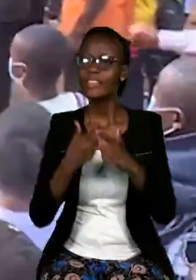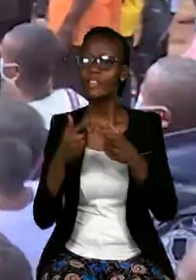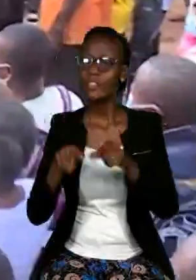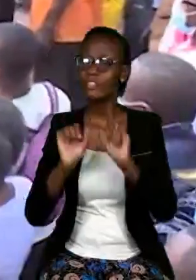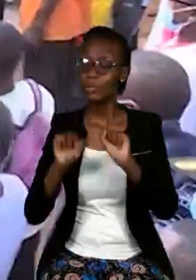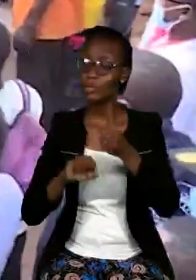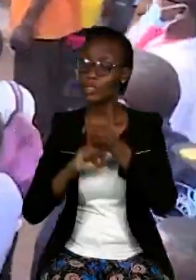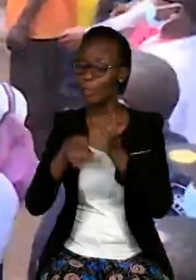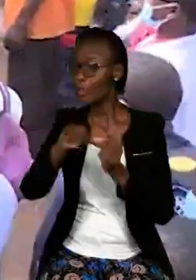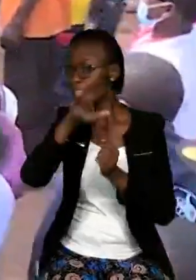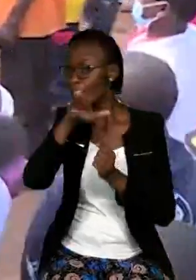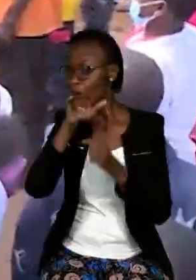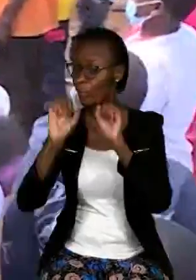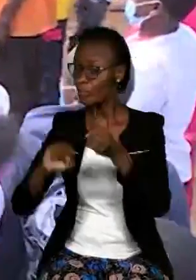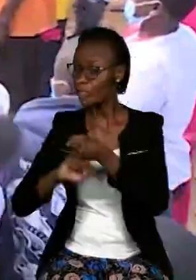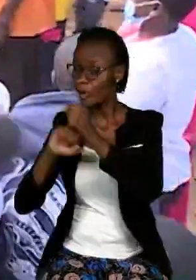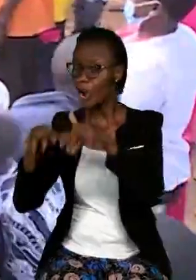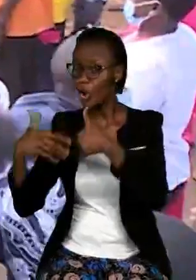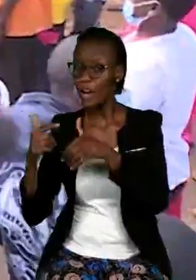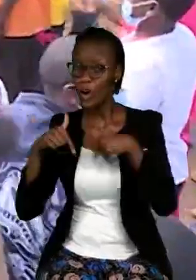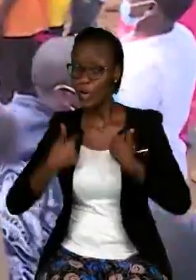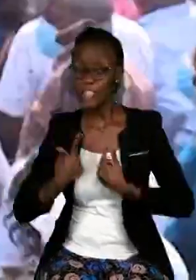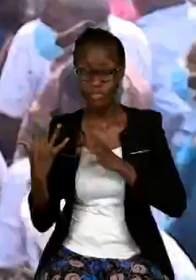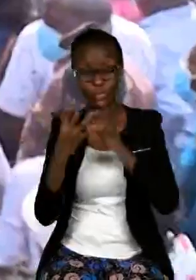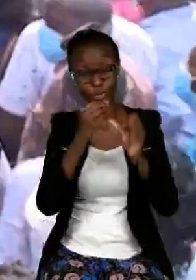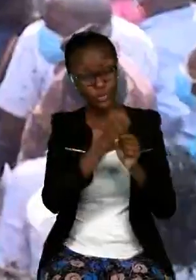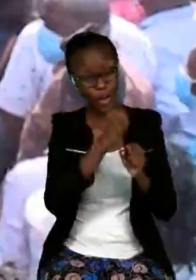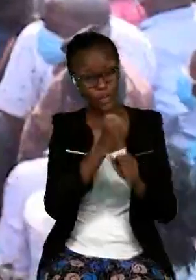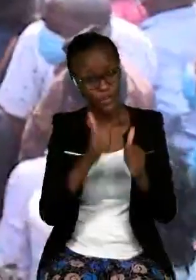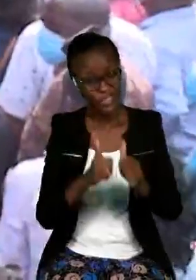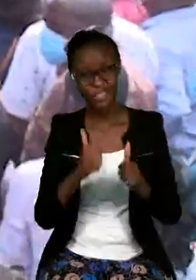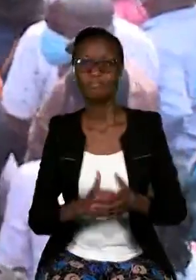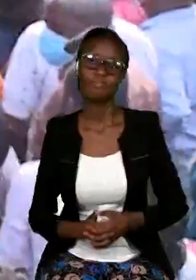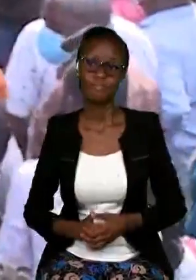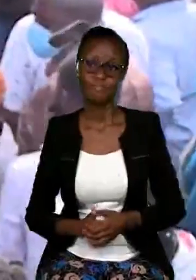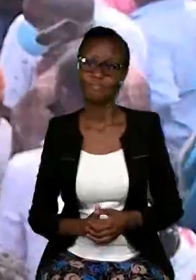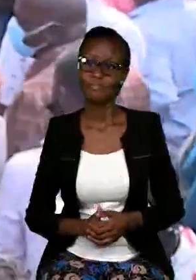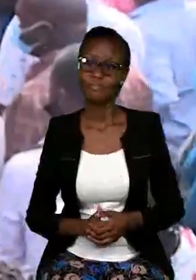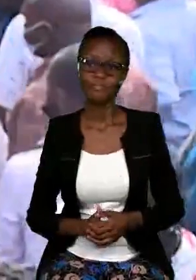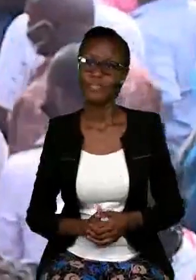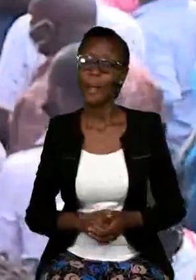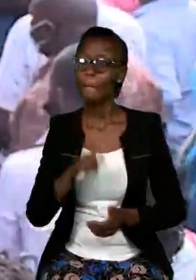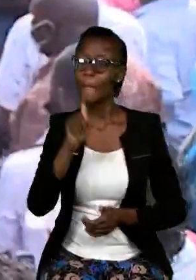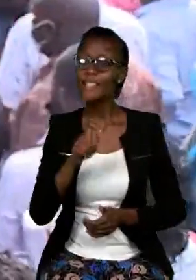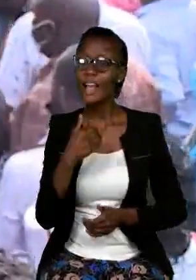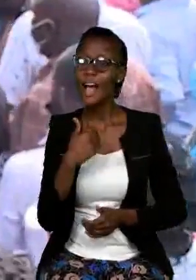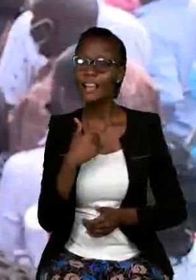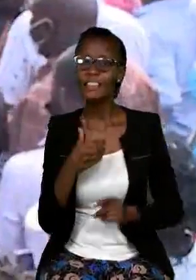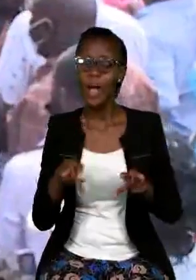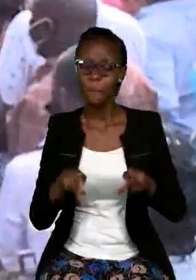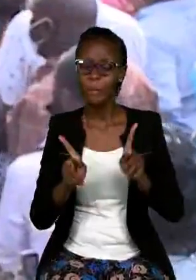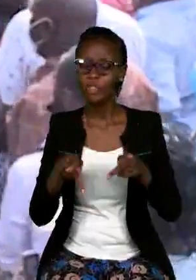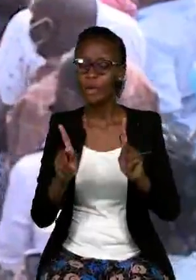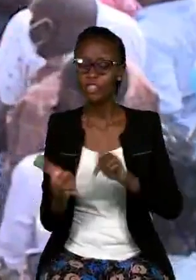kwa kitendawili ama tunaenda kazi ni kazi? Huhitaji ruhusa ya mtu yeyote kuja